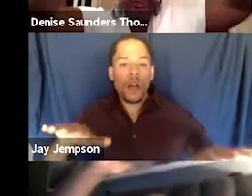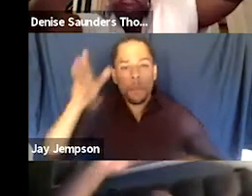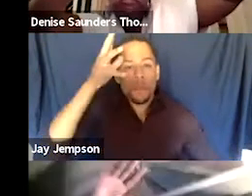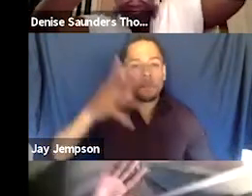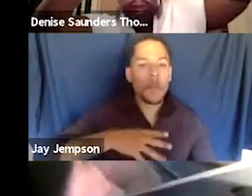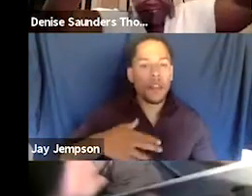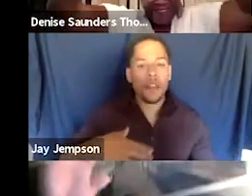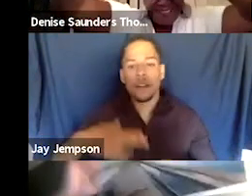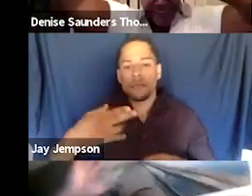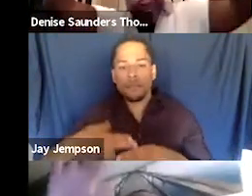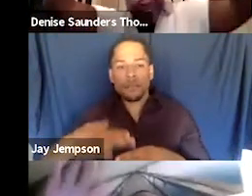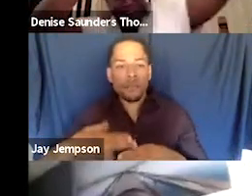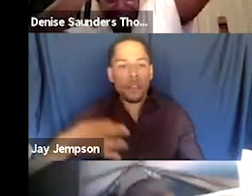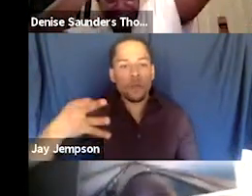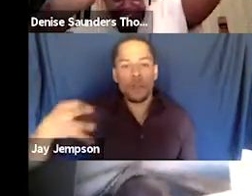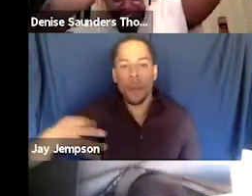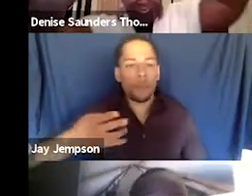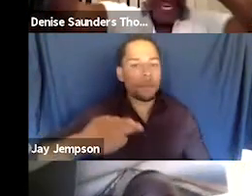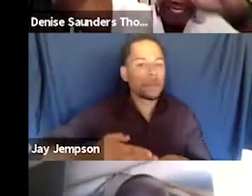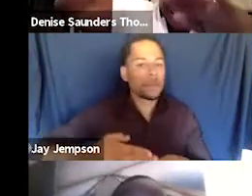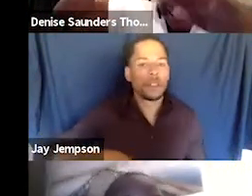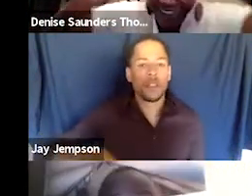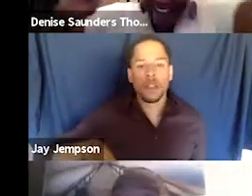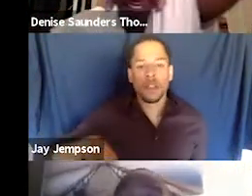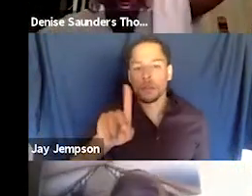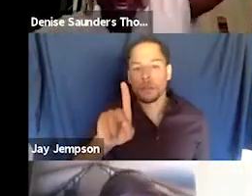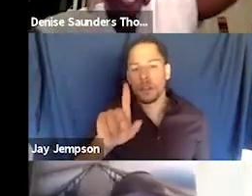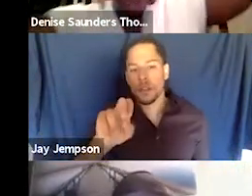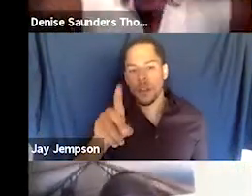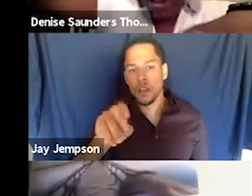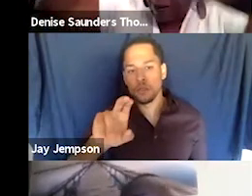Have a good night, everybody. See y'all later.